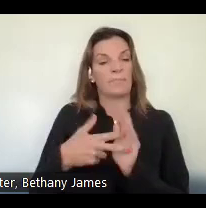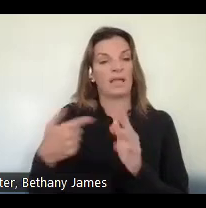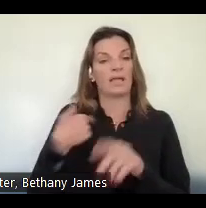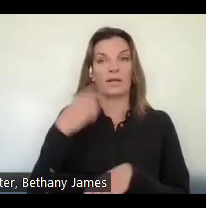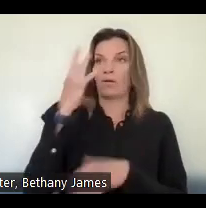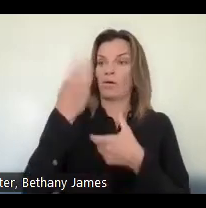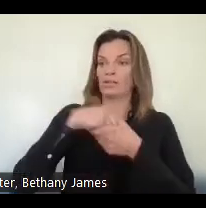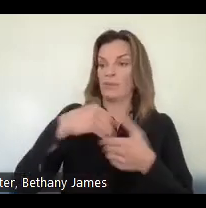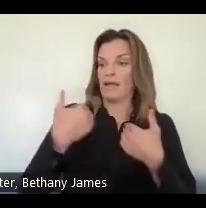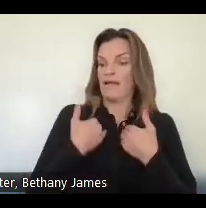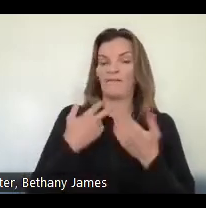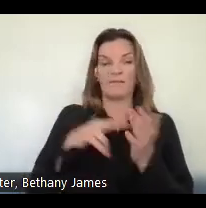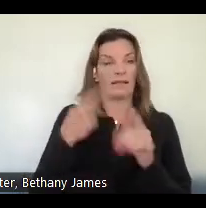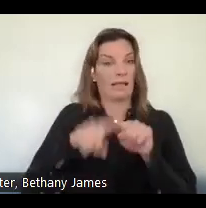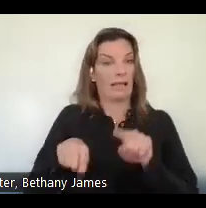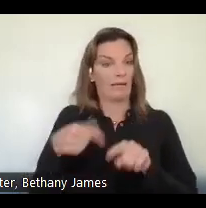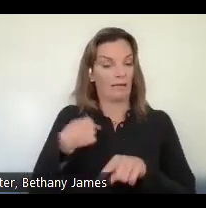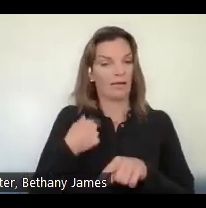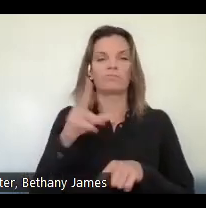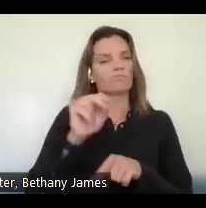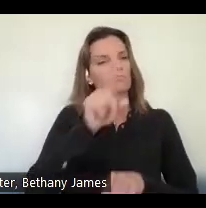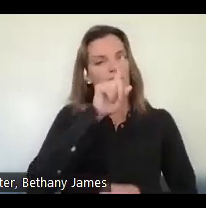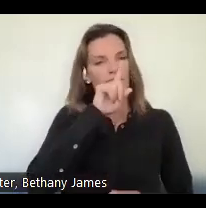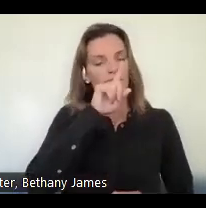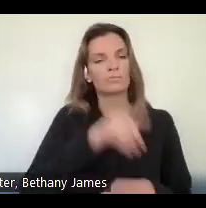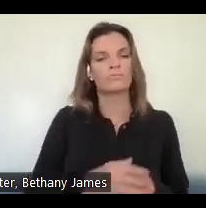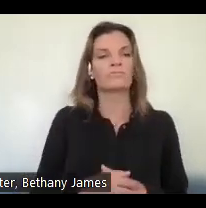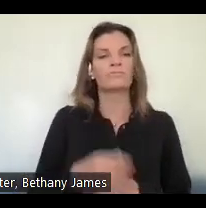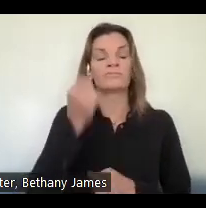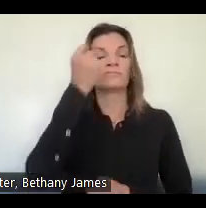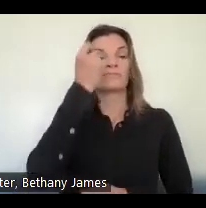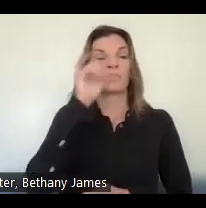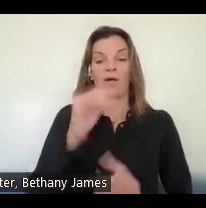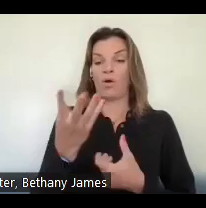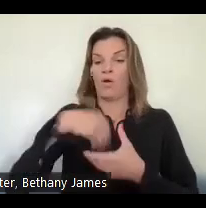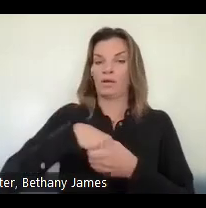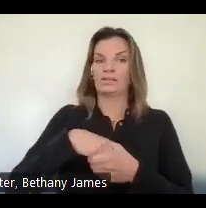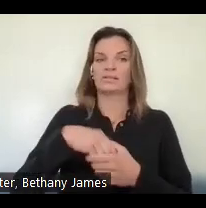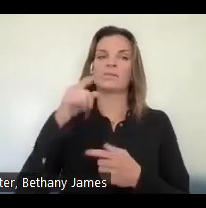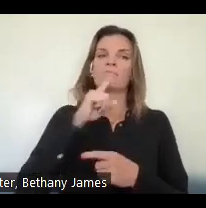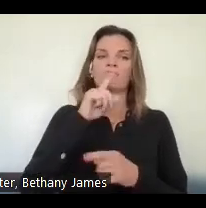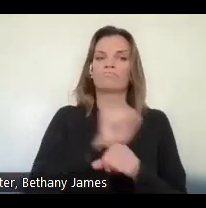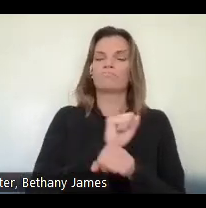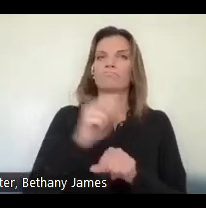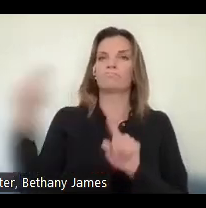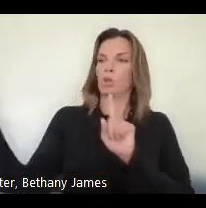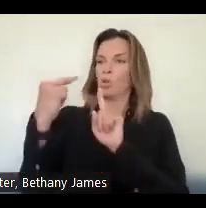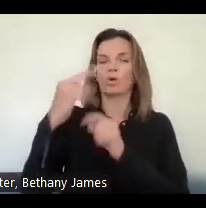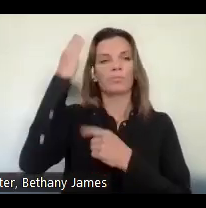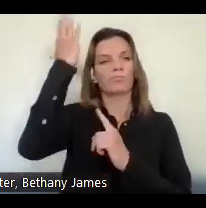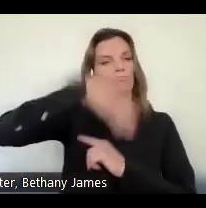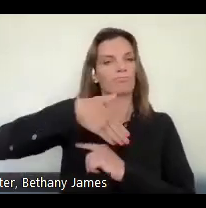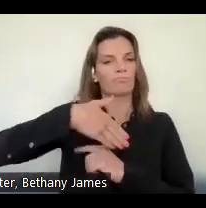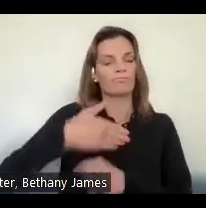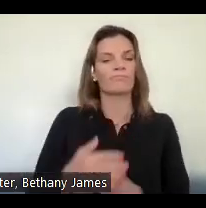invisible disability, which means that there are no outward signs that an individual may have autism, which makes it a lot